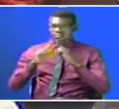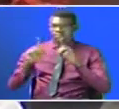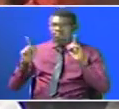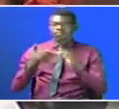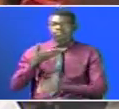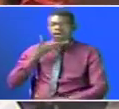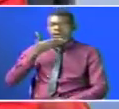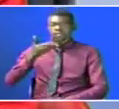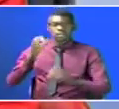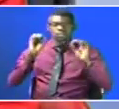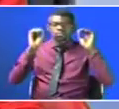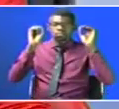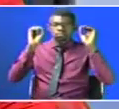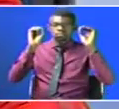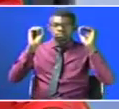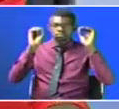any feedback.